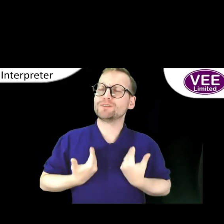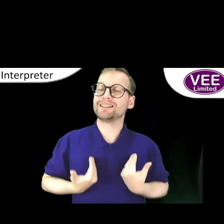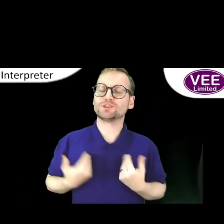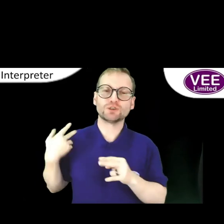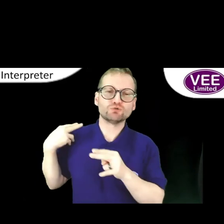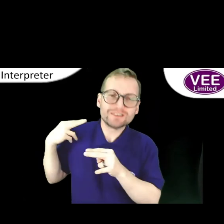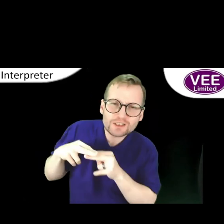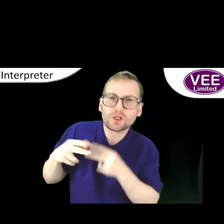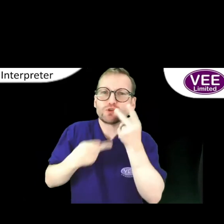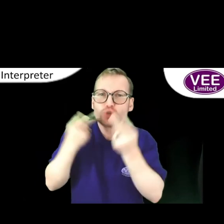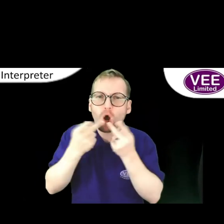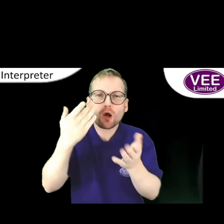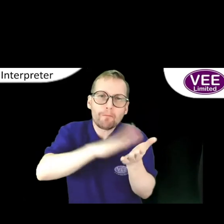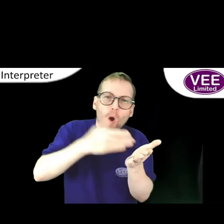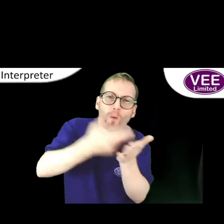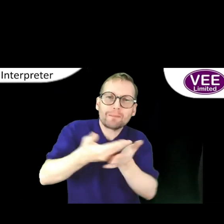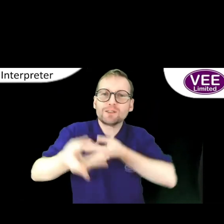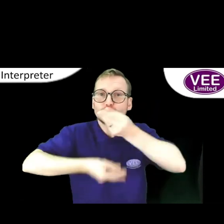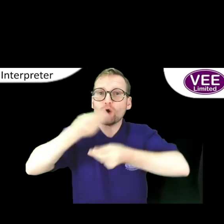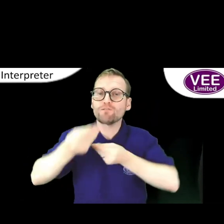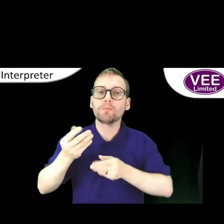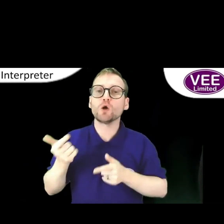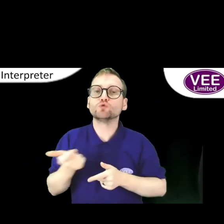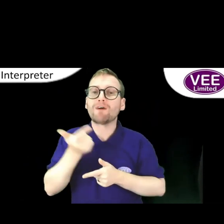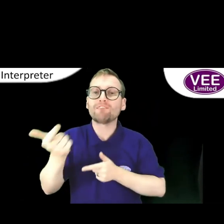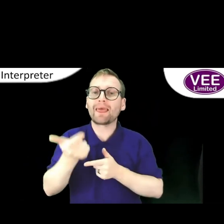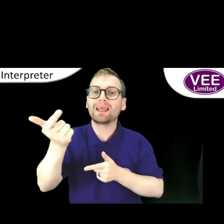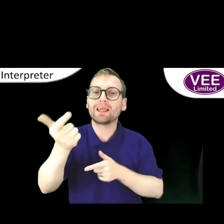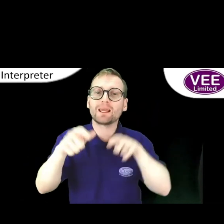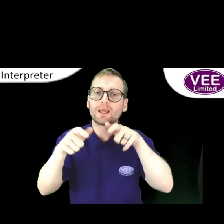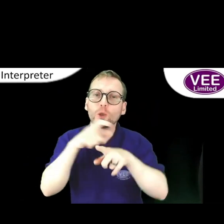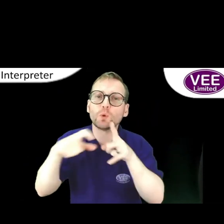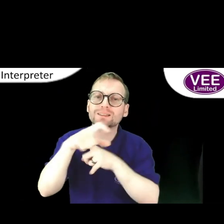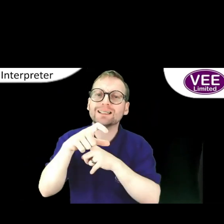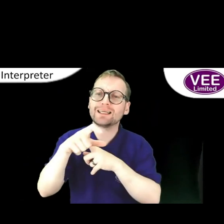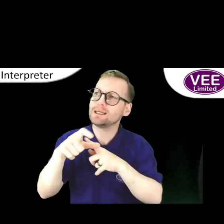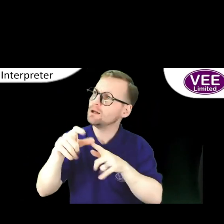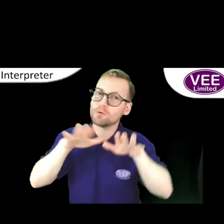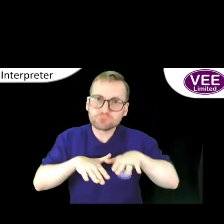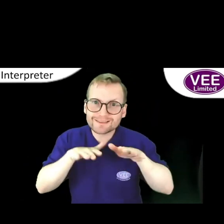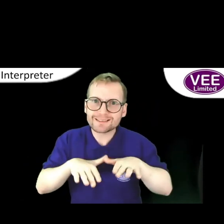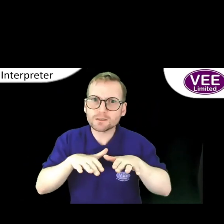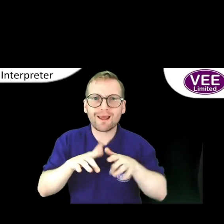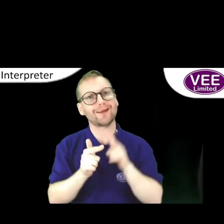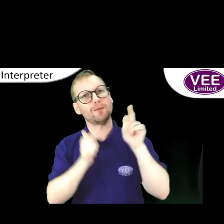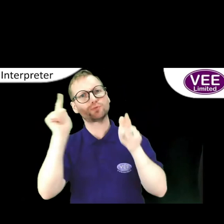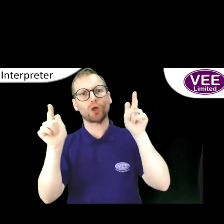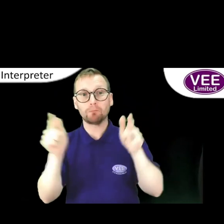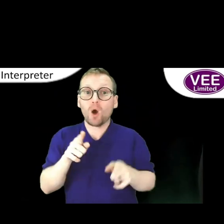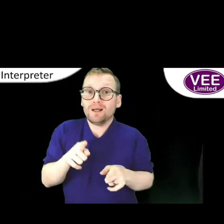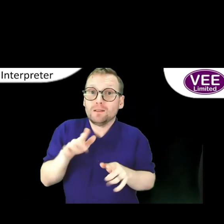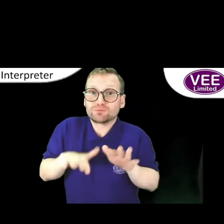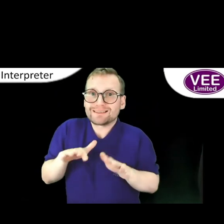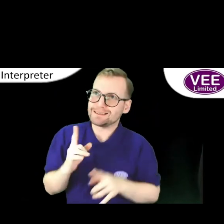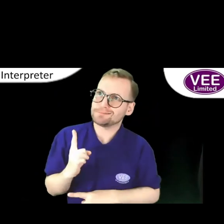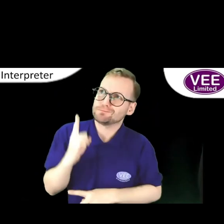songs and poems and stories from the travelling people, really from all over Britain and beyond, but particularly in that part of Scotland, in